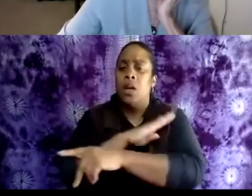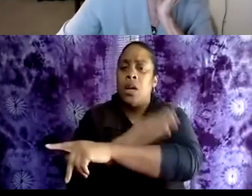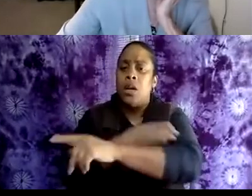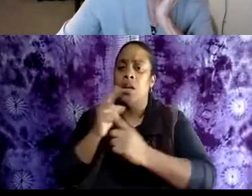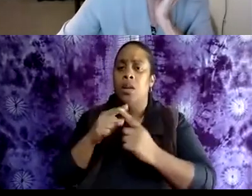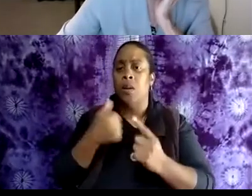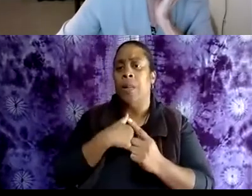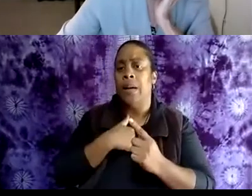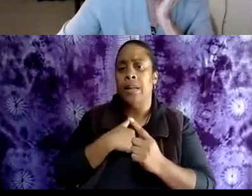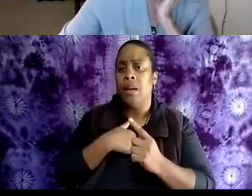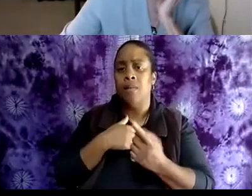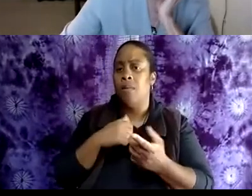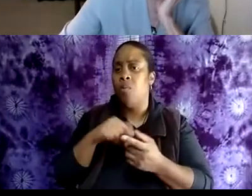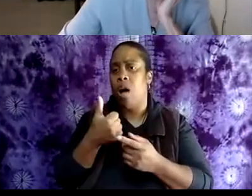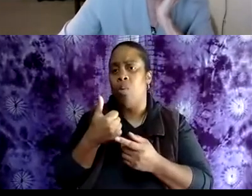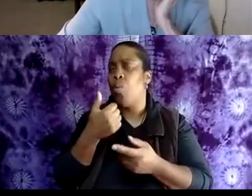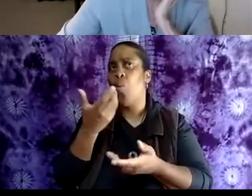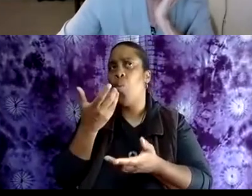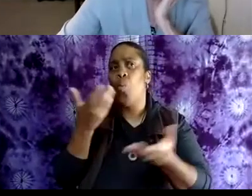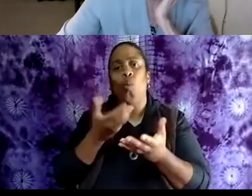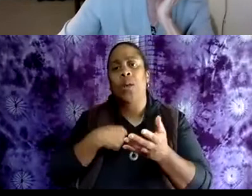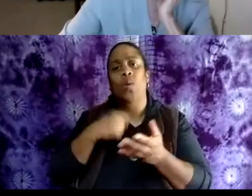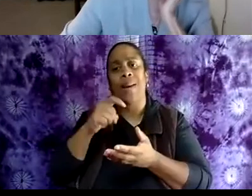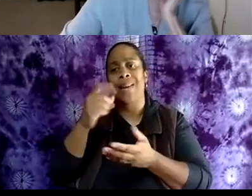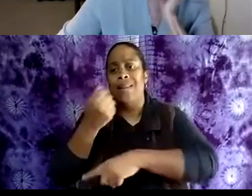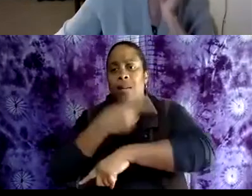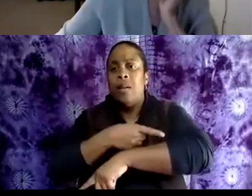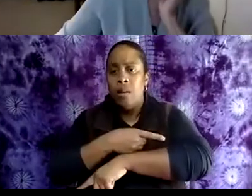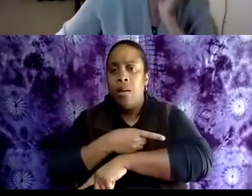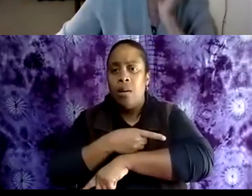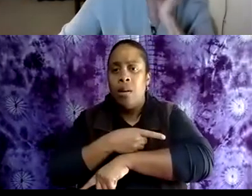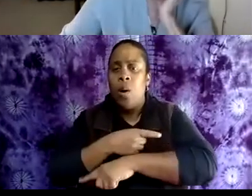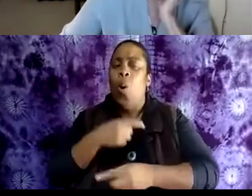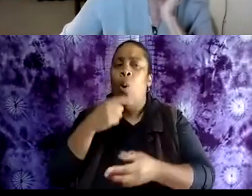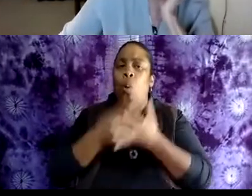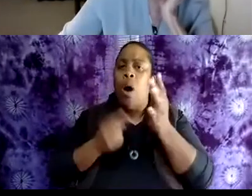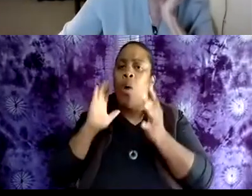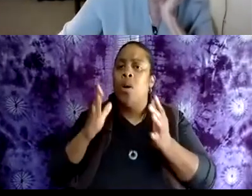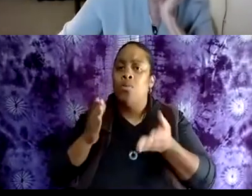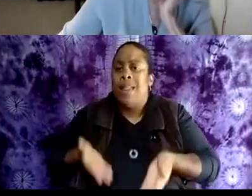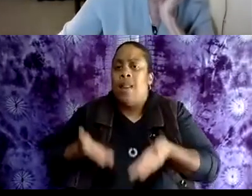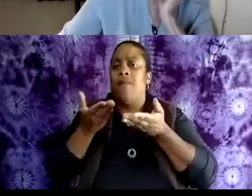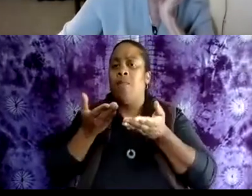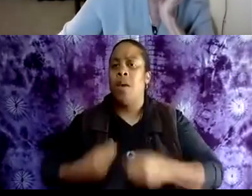ways can I nurture myself? What do I need today? What would lift me up?